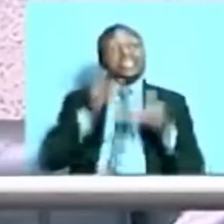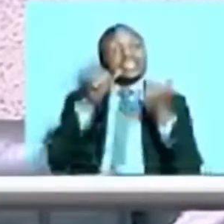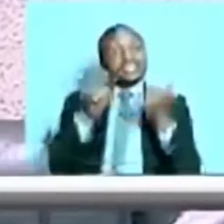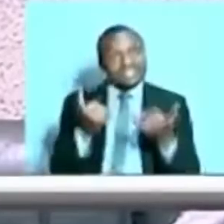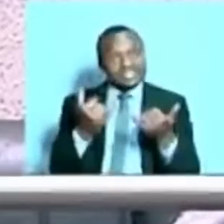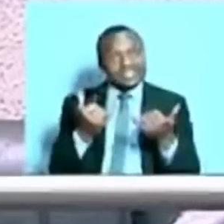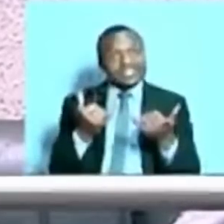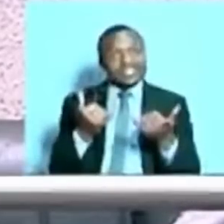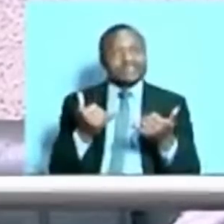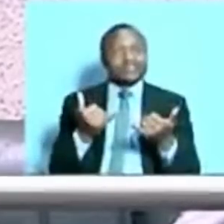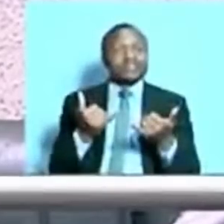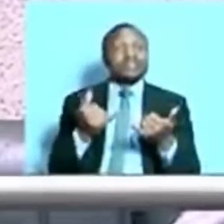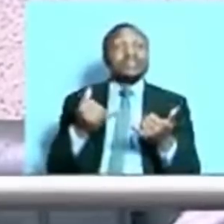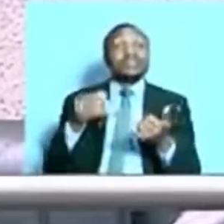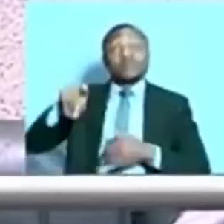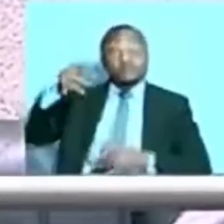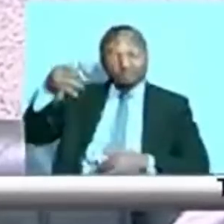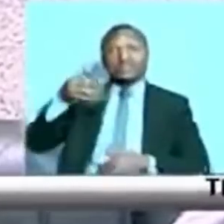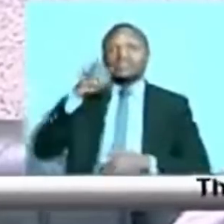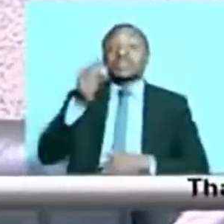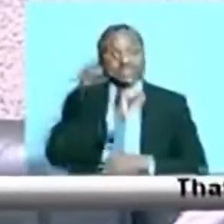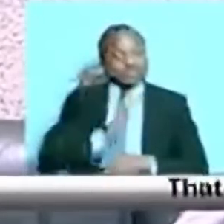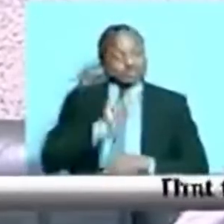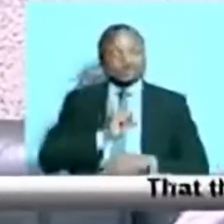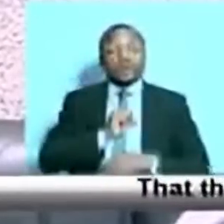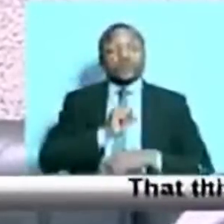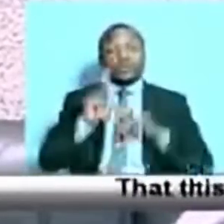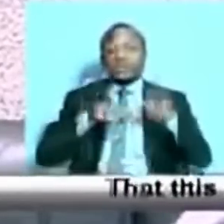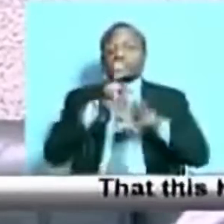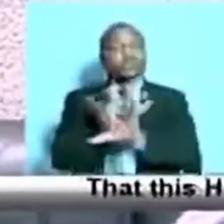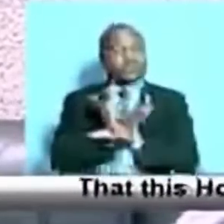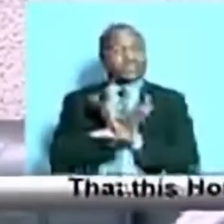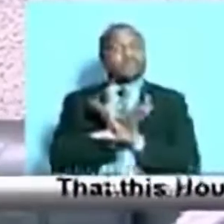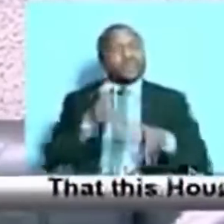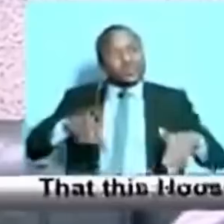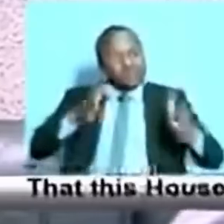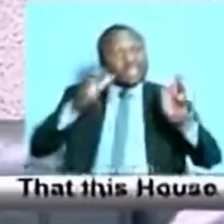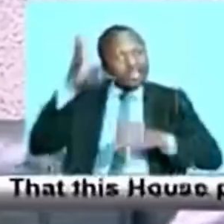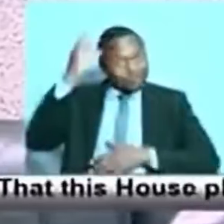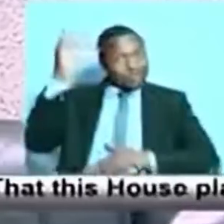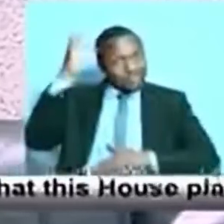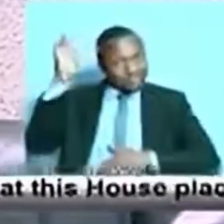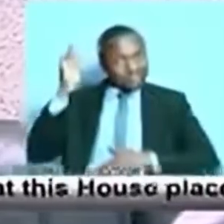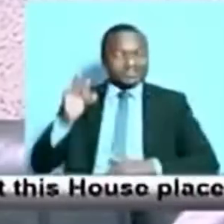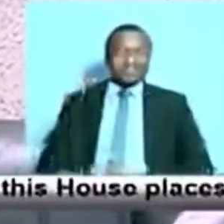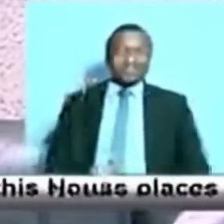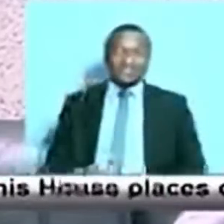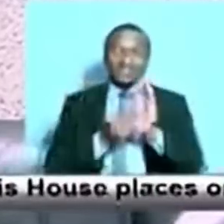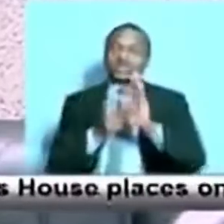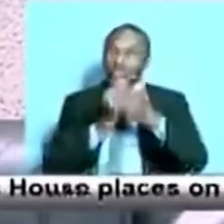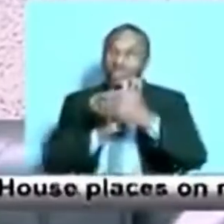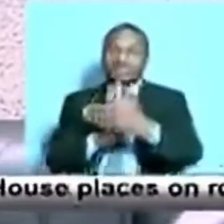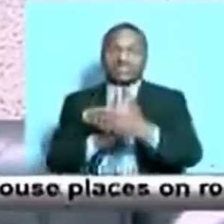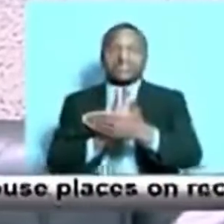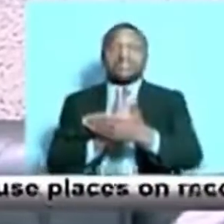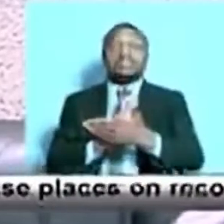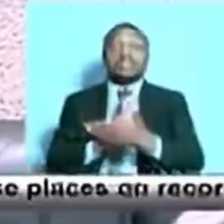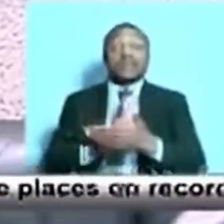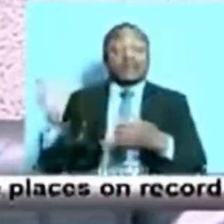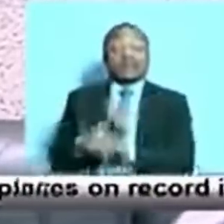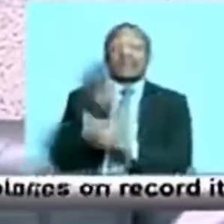as a leader in the PF, I'm saying, sorry Zambians, that we tolerated, because that is leadership. No, put it in writing. We take